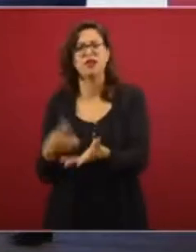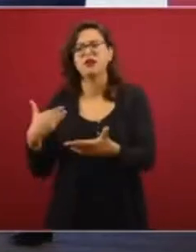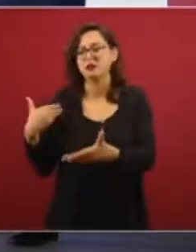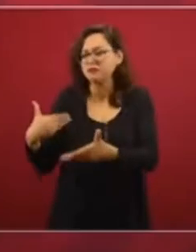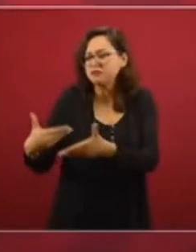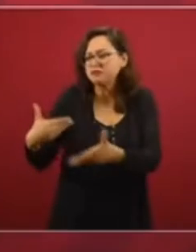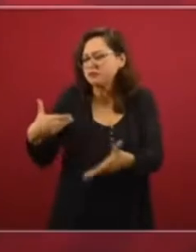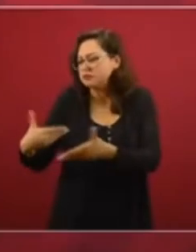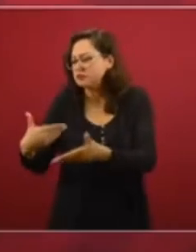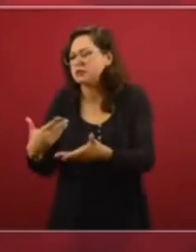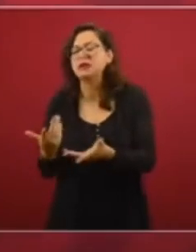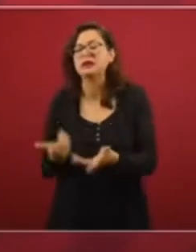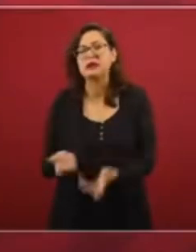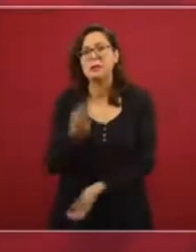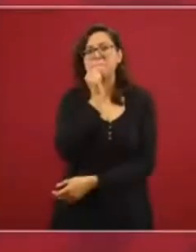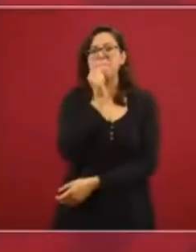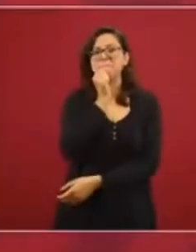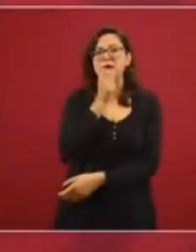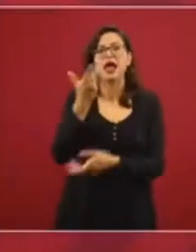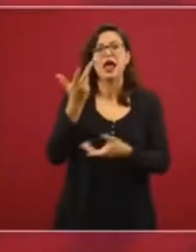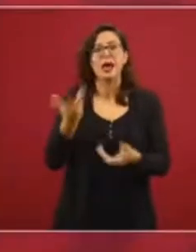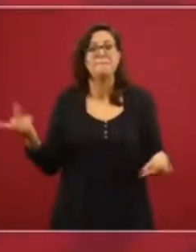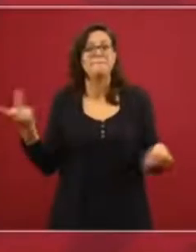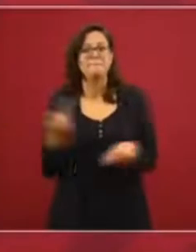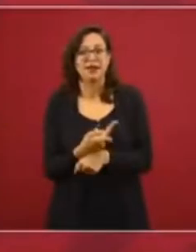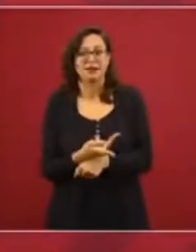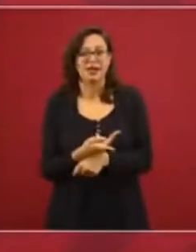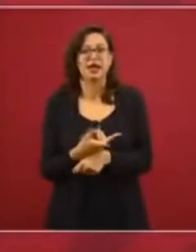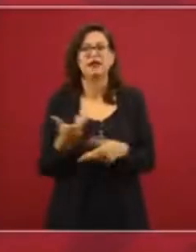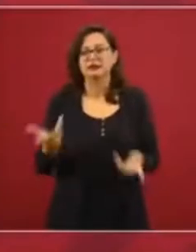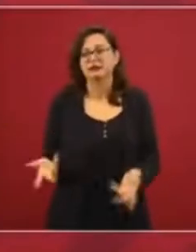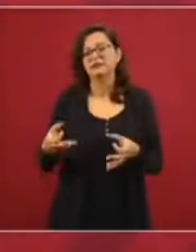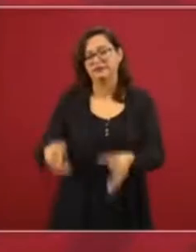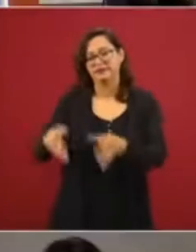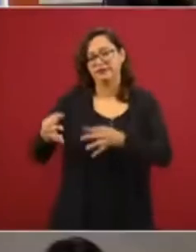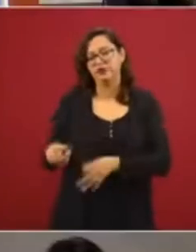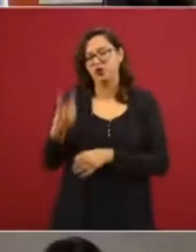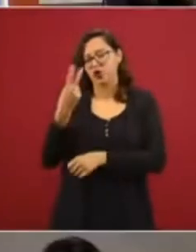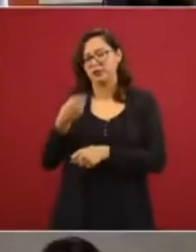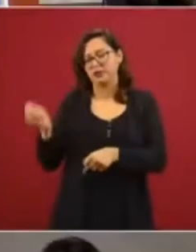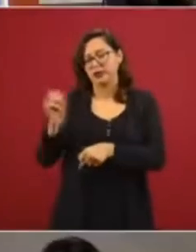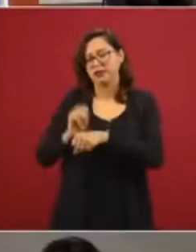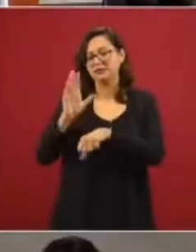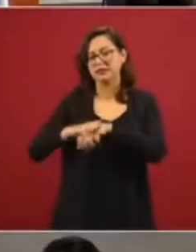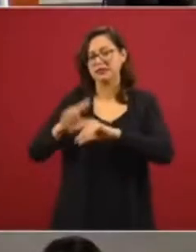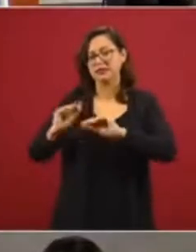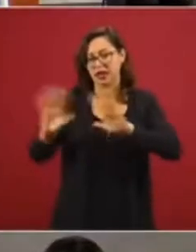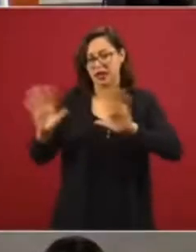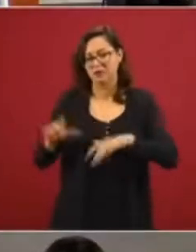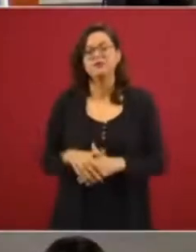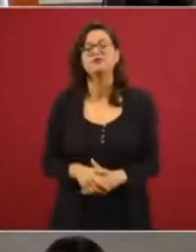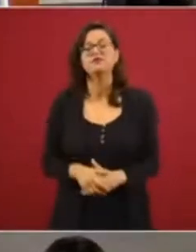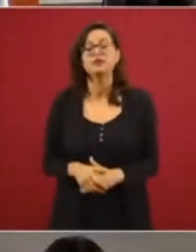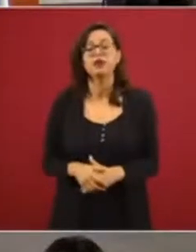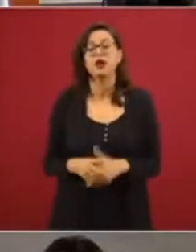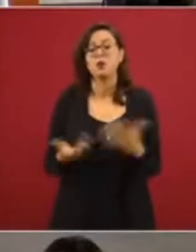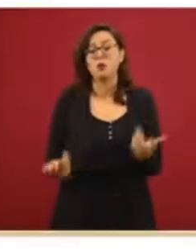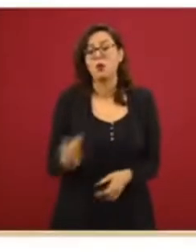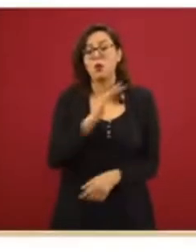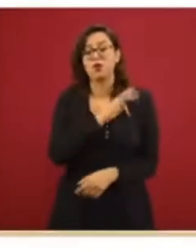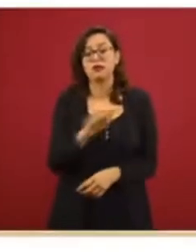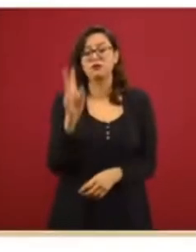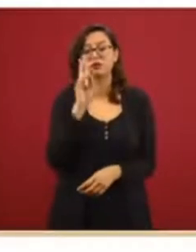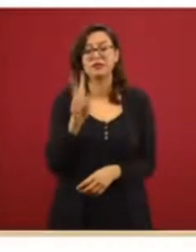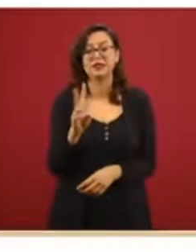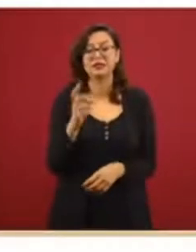el cambio en el tiempo. Sin embargo, vemos con mucha claridad que desde la semana 29 tenemos un descenso